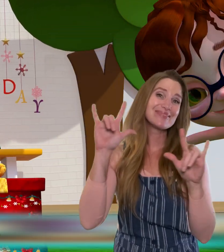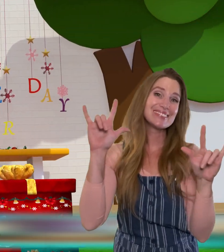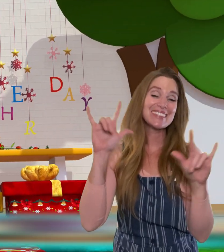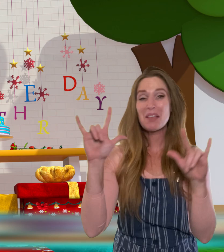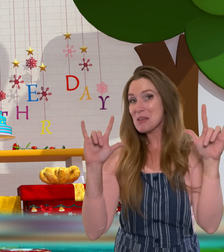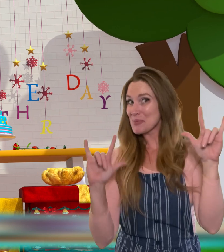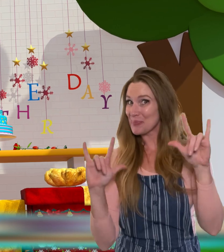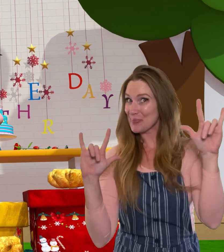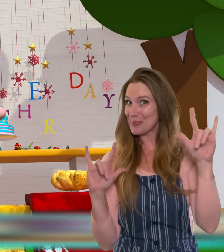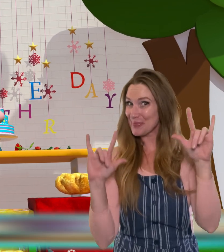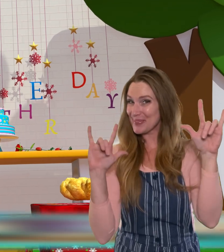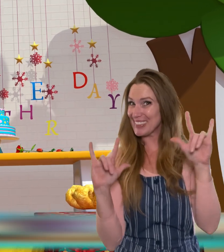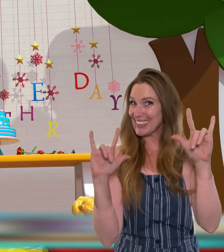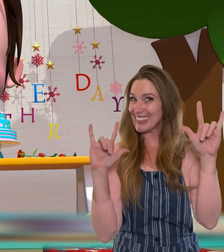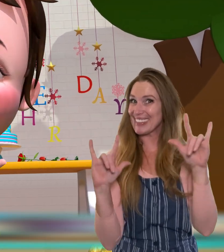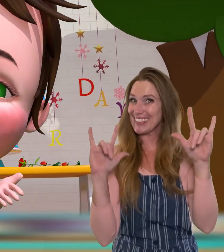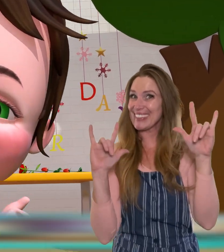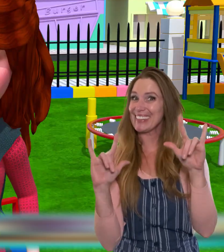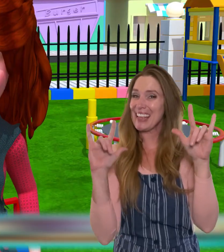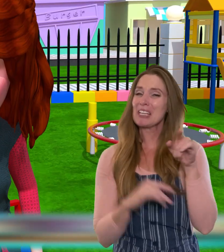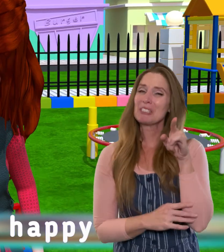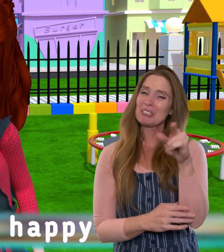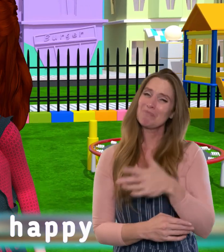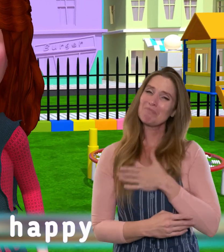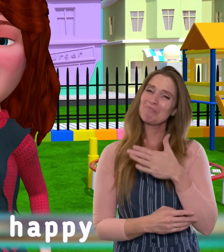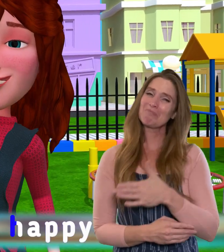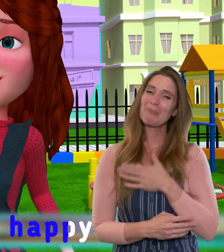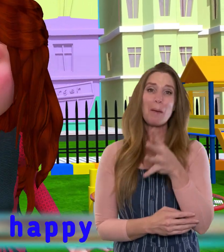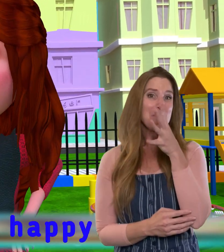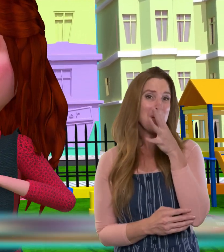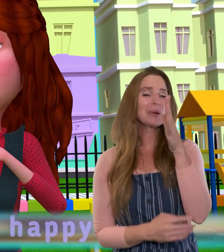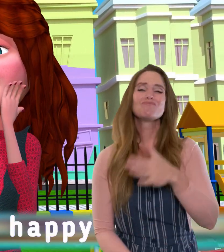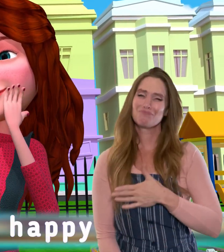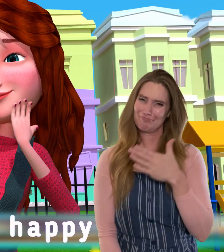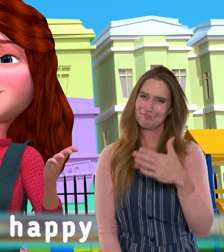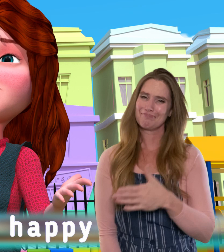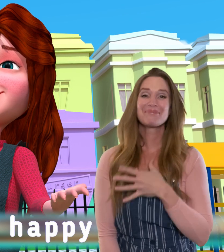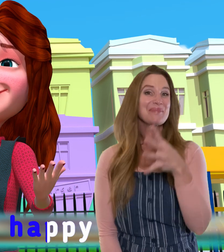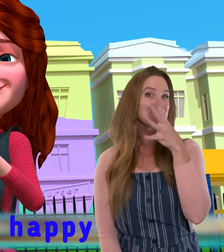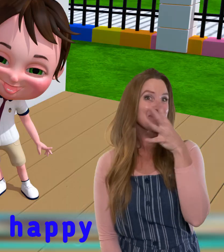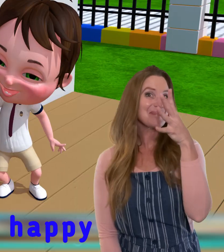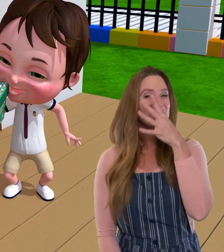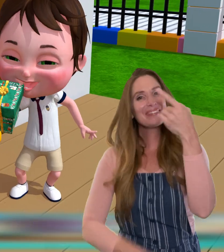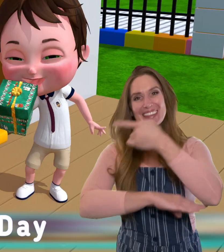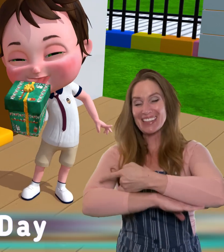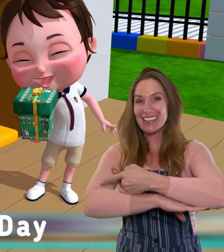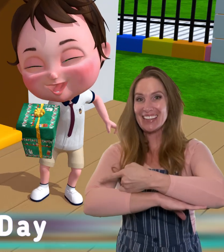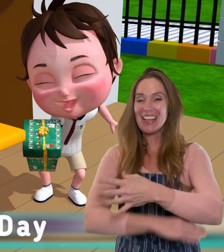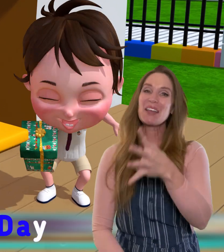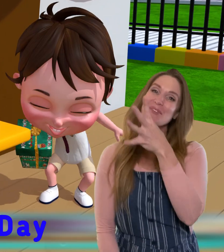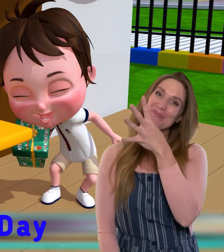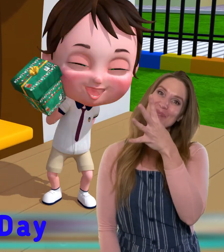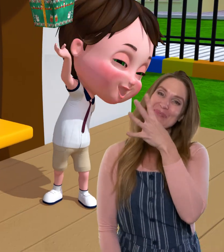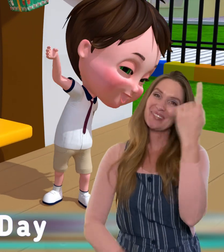love you, we love you. She will be so happy, she will be so happy. It's Mother's